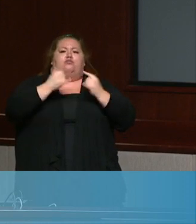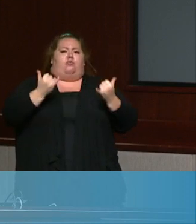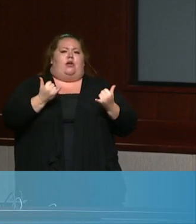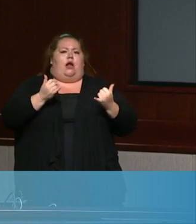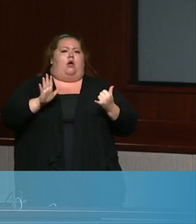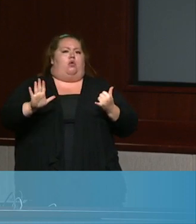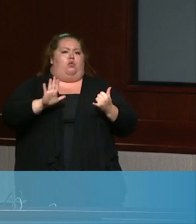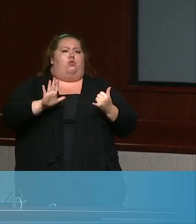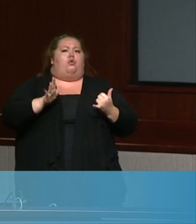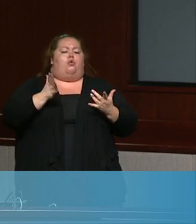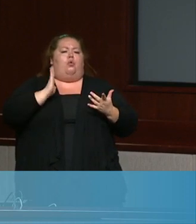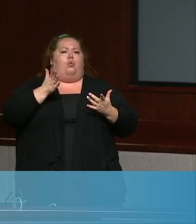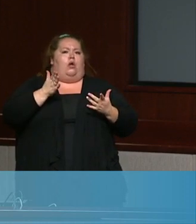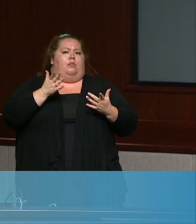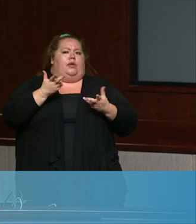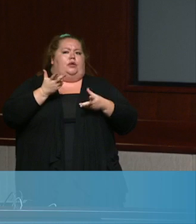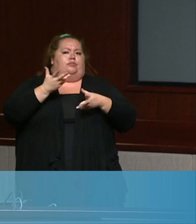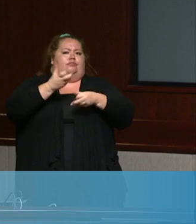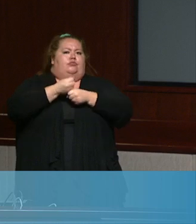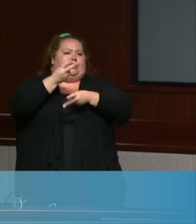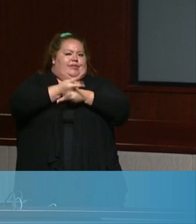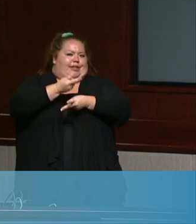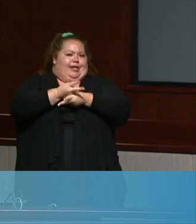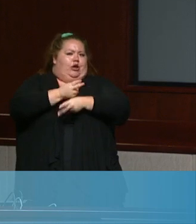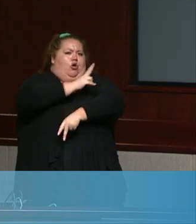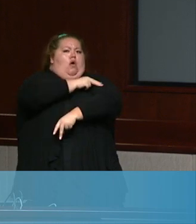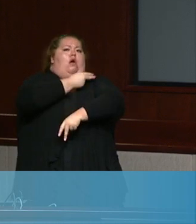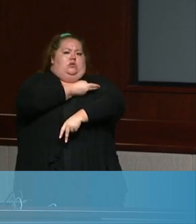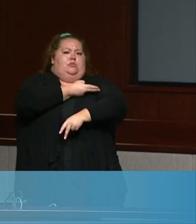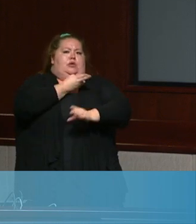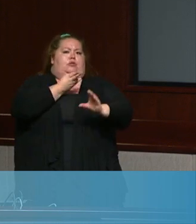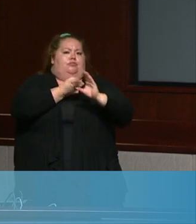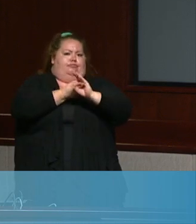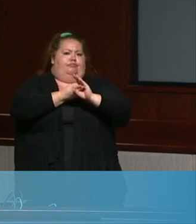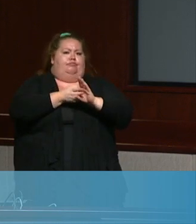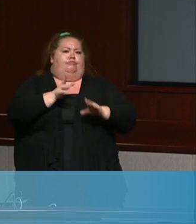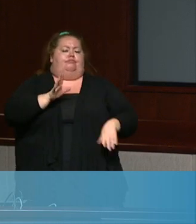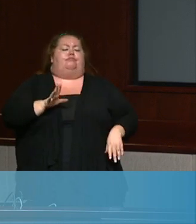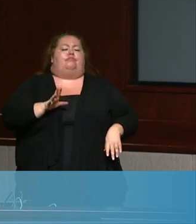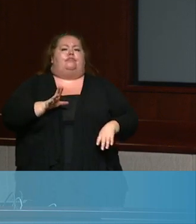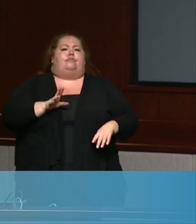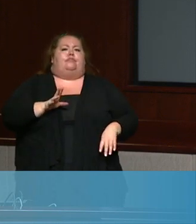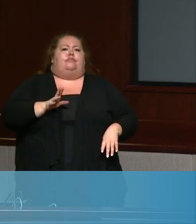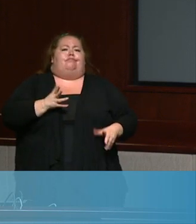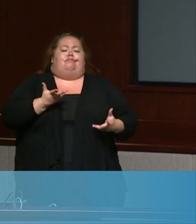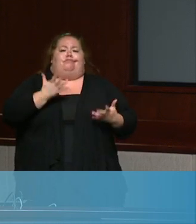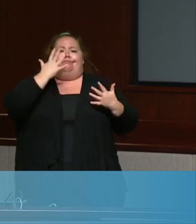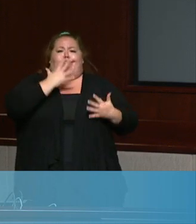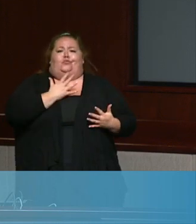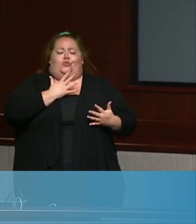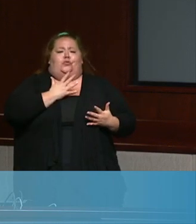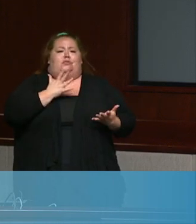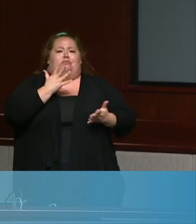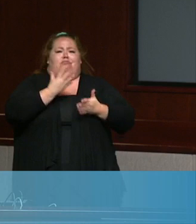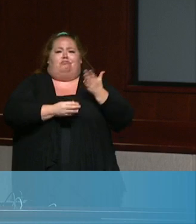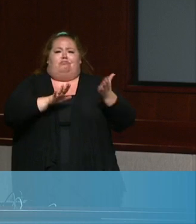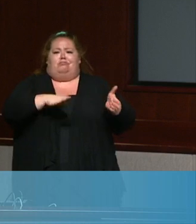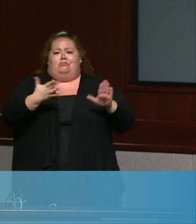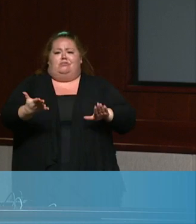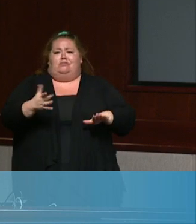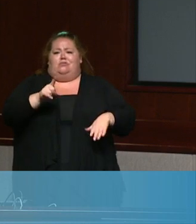some form of care in an area hospital. Fortunately, we have lost 152